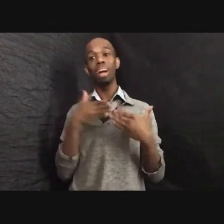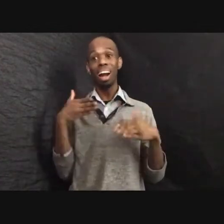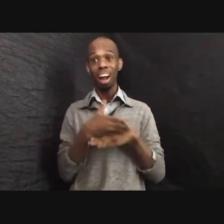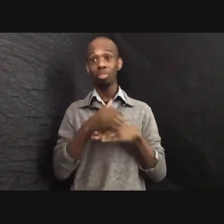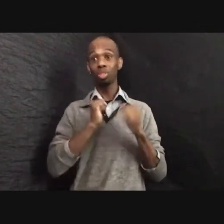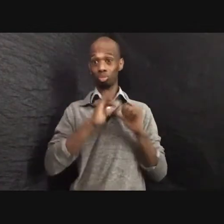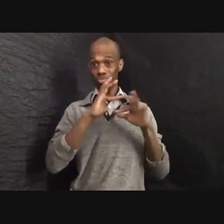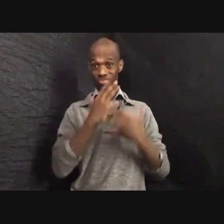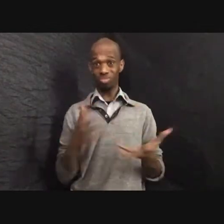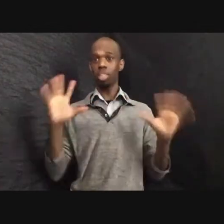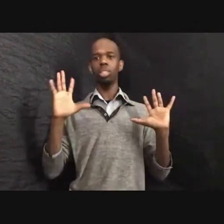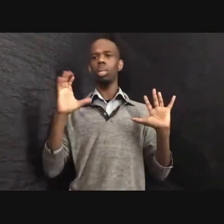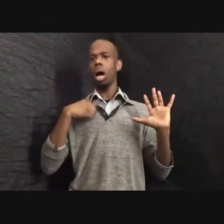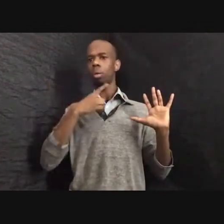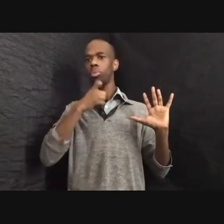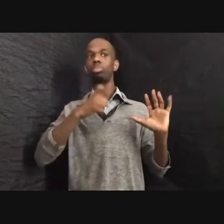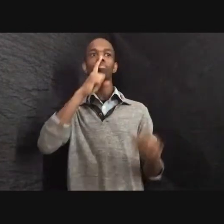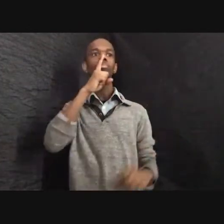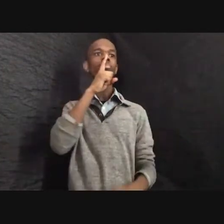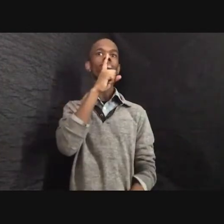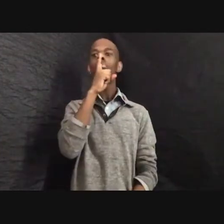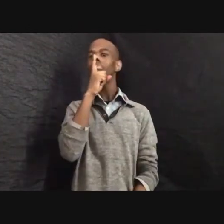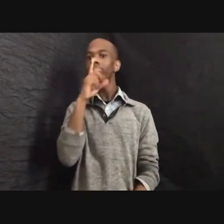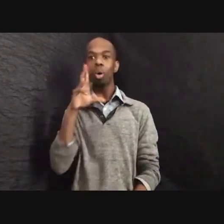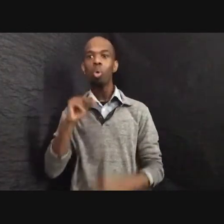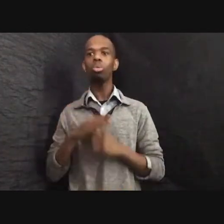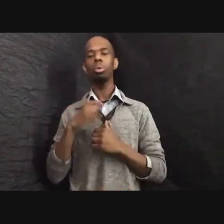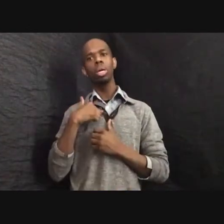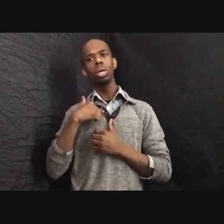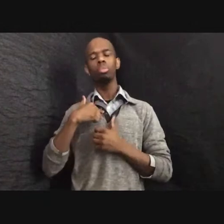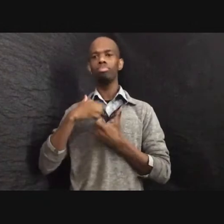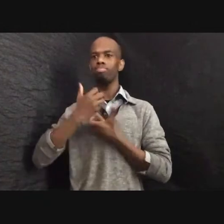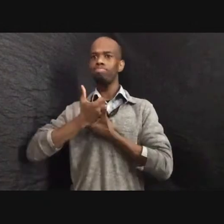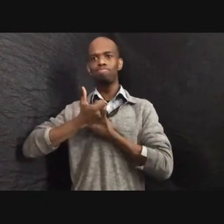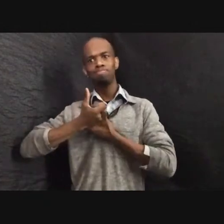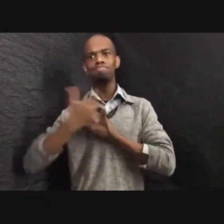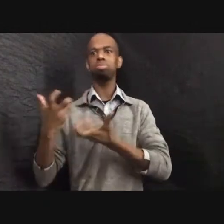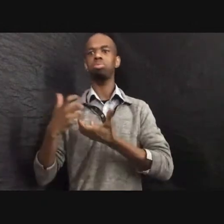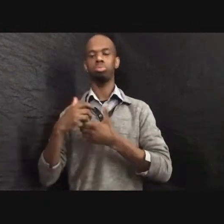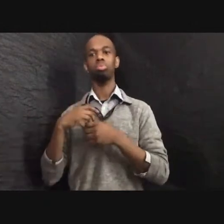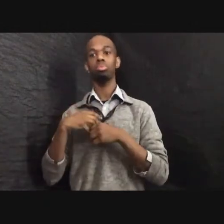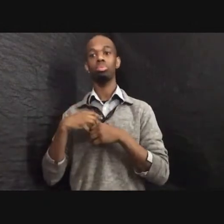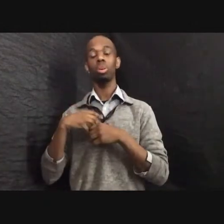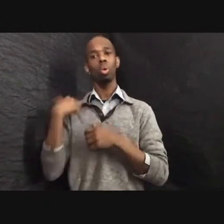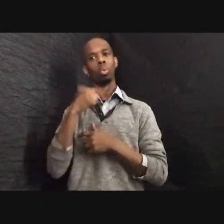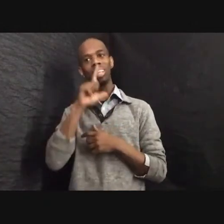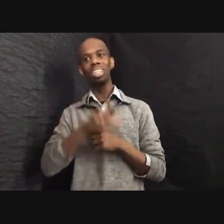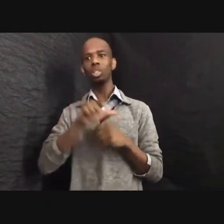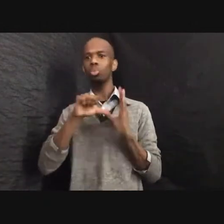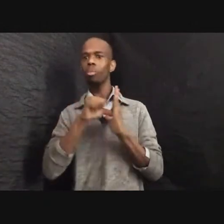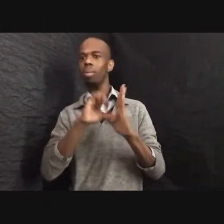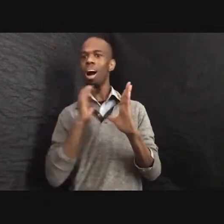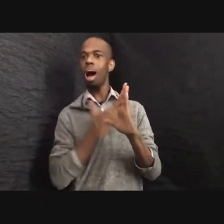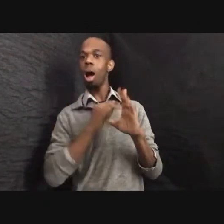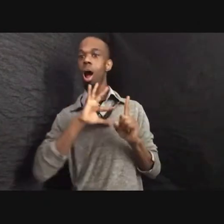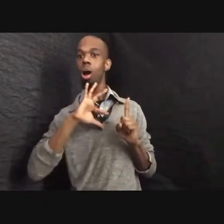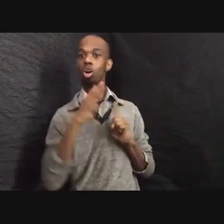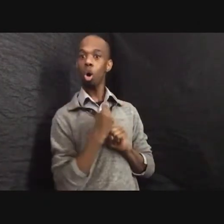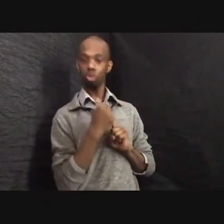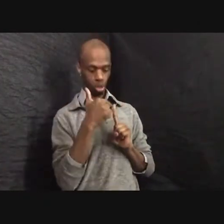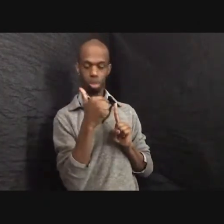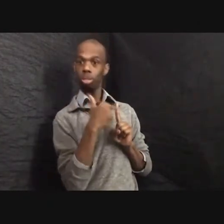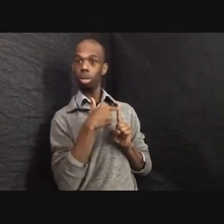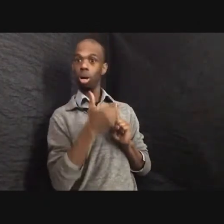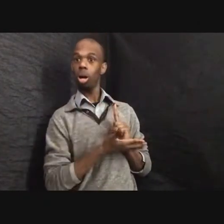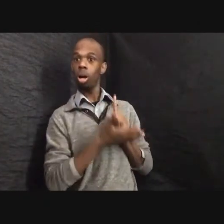I offend. You know what I'm saying? We must push culture forward at all costs, push our safety forward at all costs, and